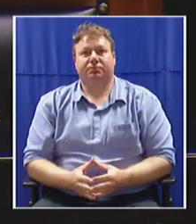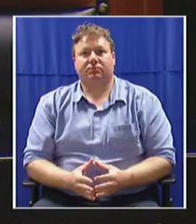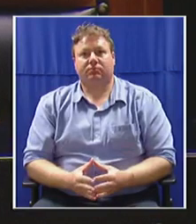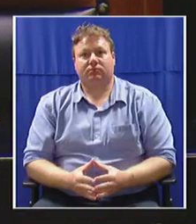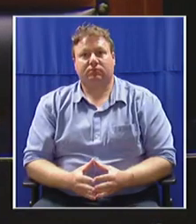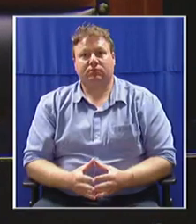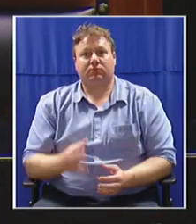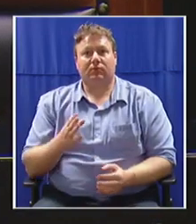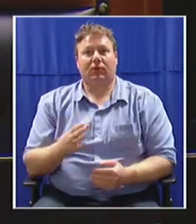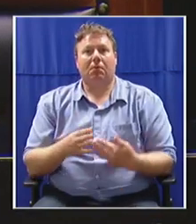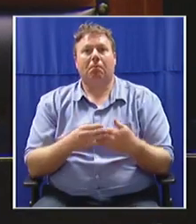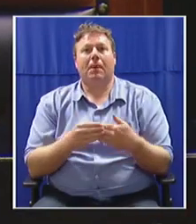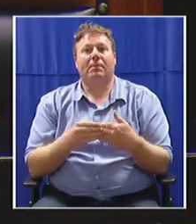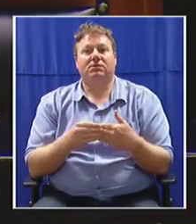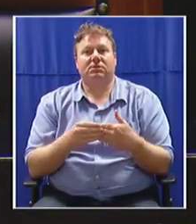Members,